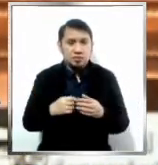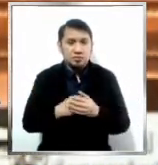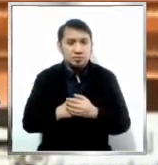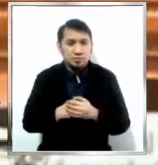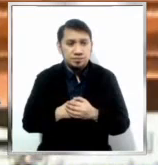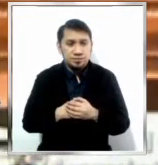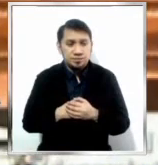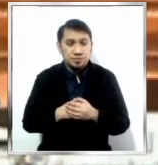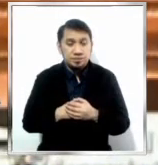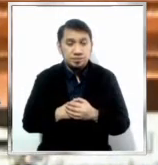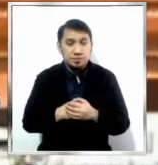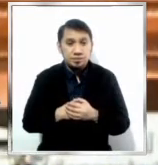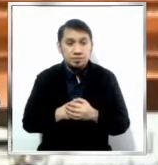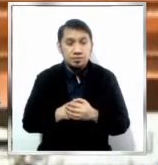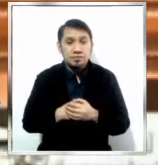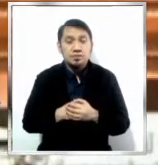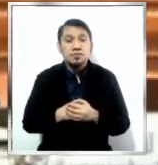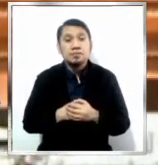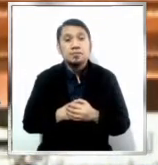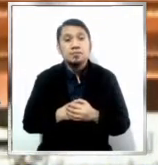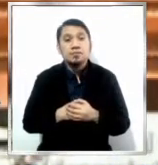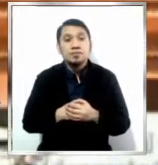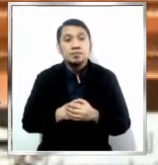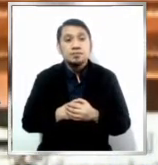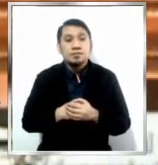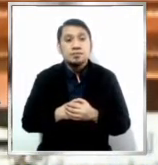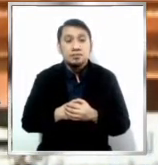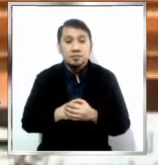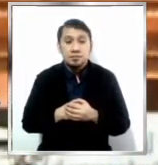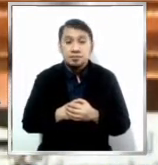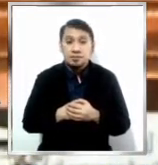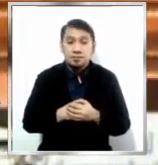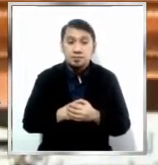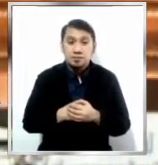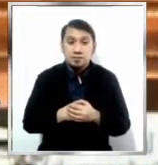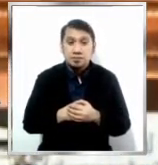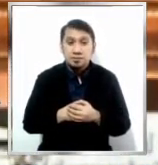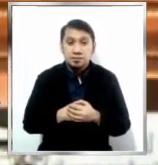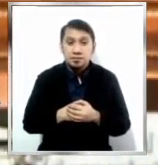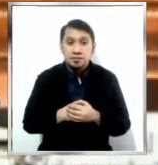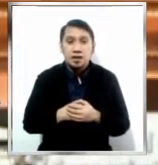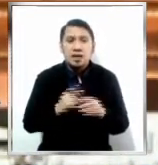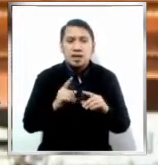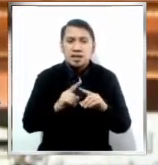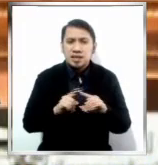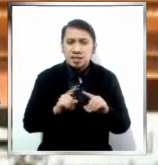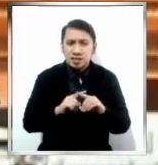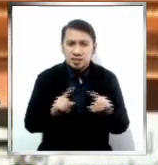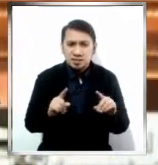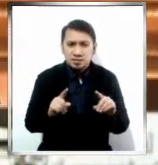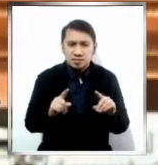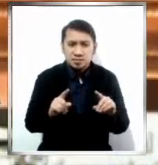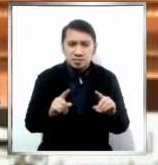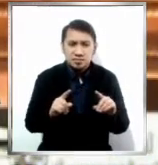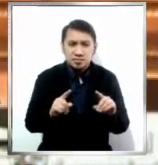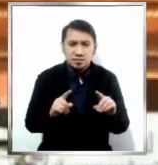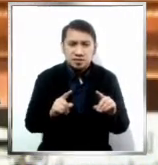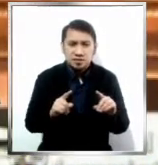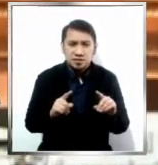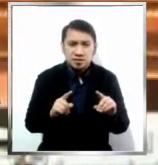pinapanggan ng korte, trial. Iba naman yung detenado ka na, sentensyado ka